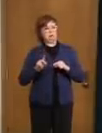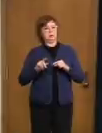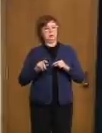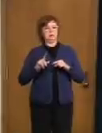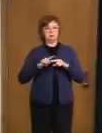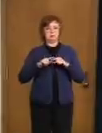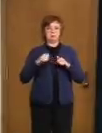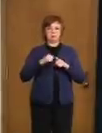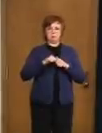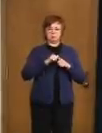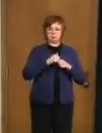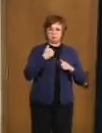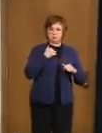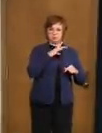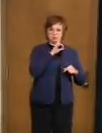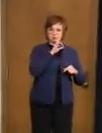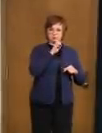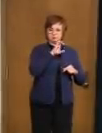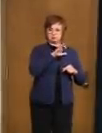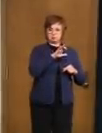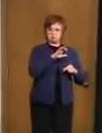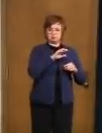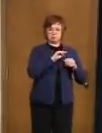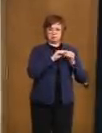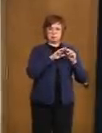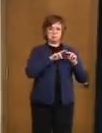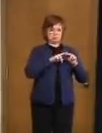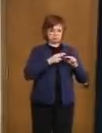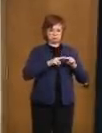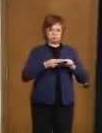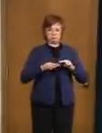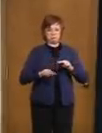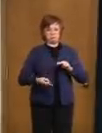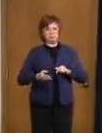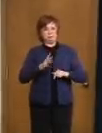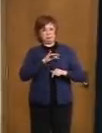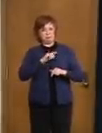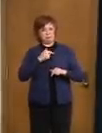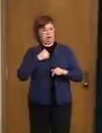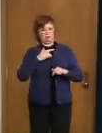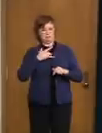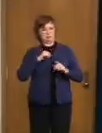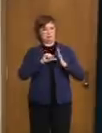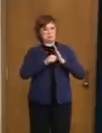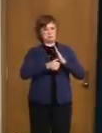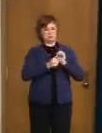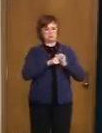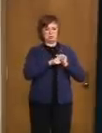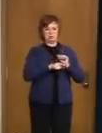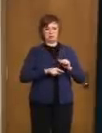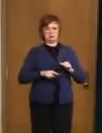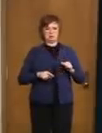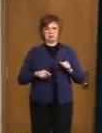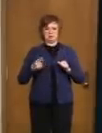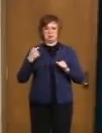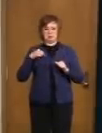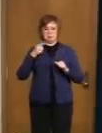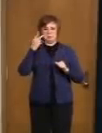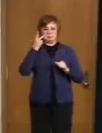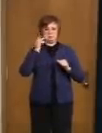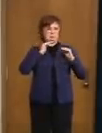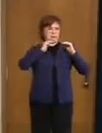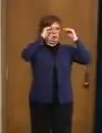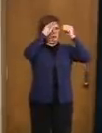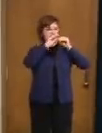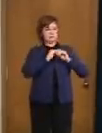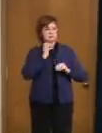how quickly this starts going downwards with the measures we have in place. So while the numbers seem daunting, it is really